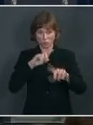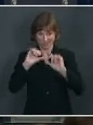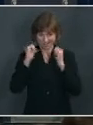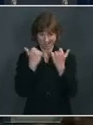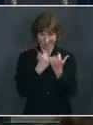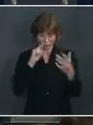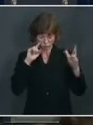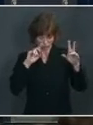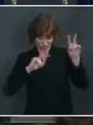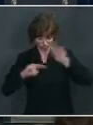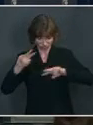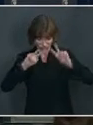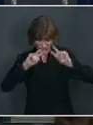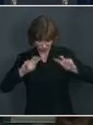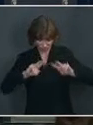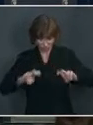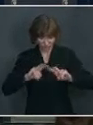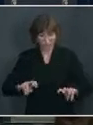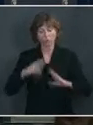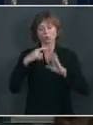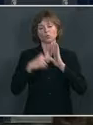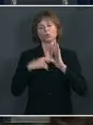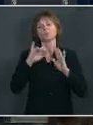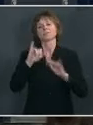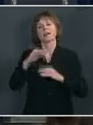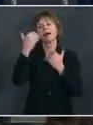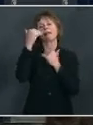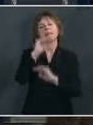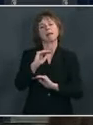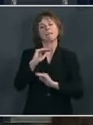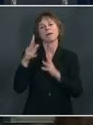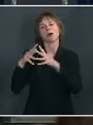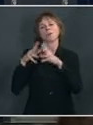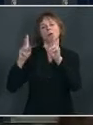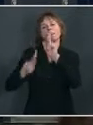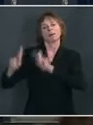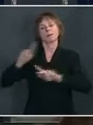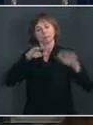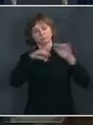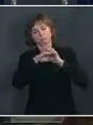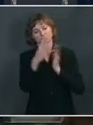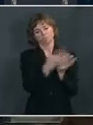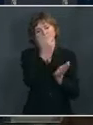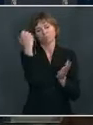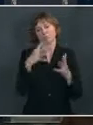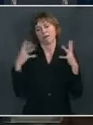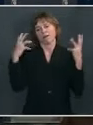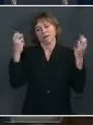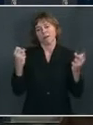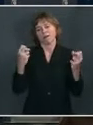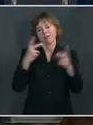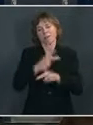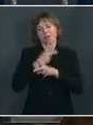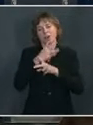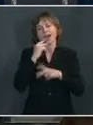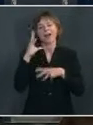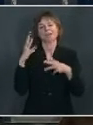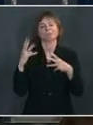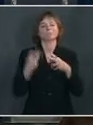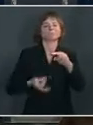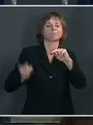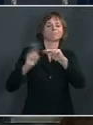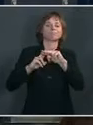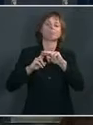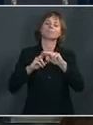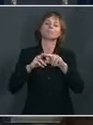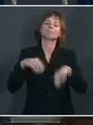that limit Americans' access to health care and consider additional actions to strengthen Medicaid and the Affordable Care Act so they can